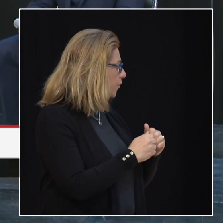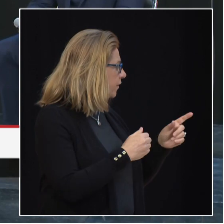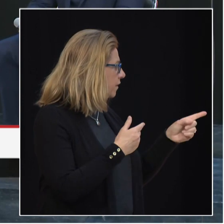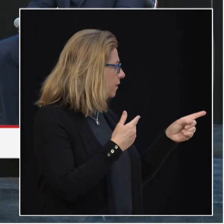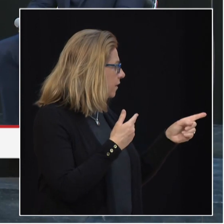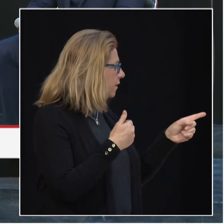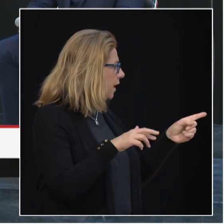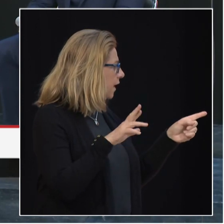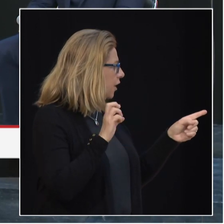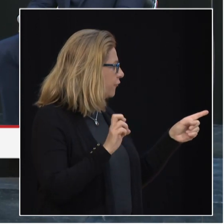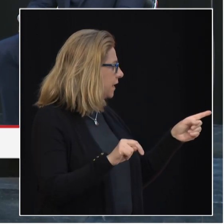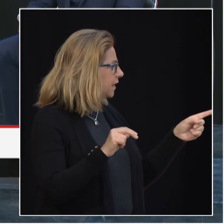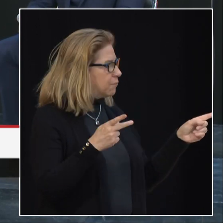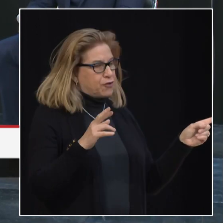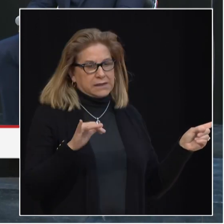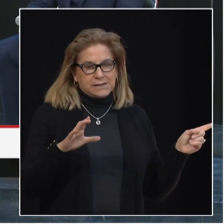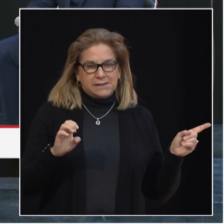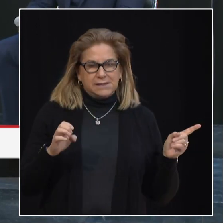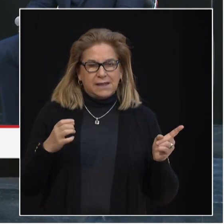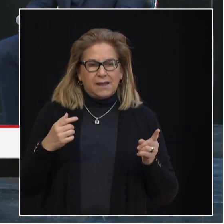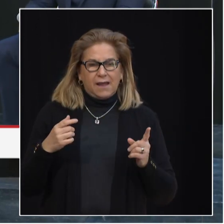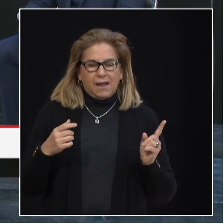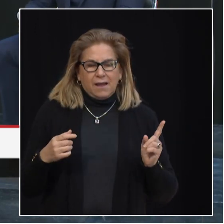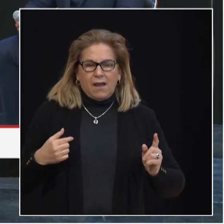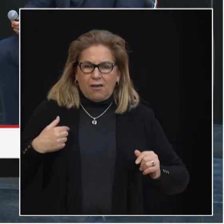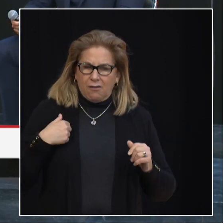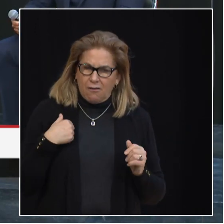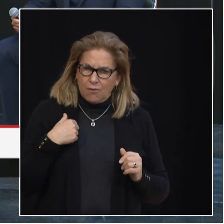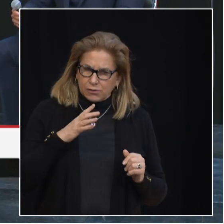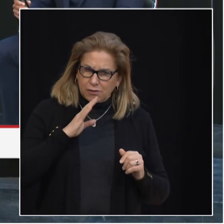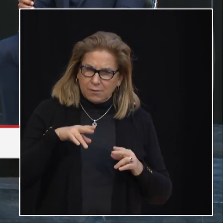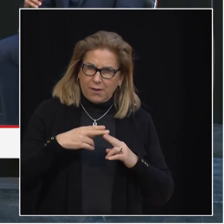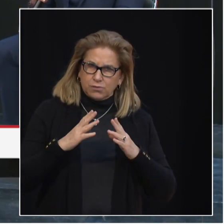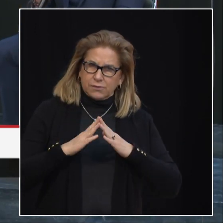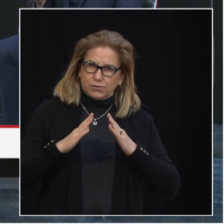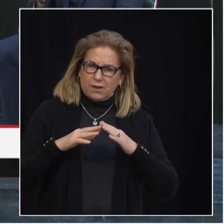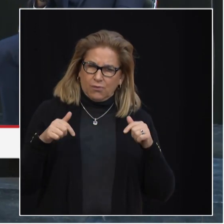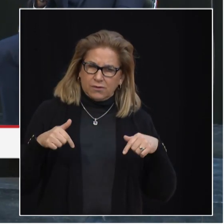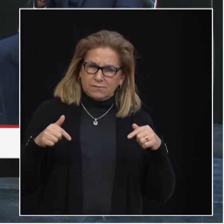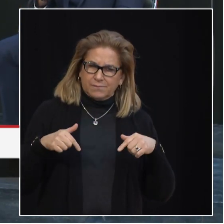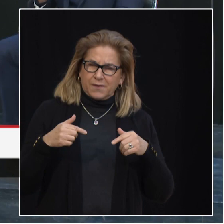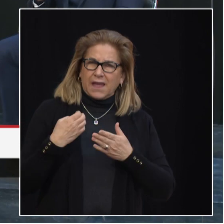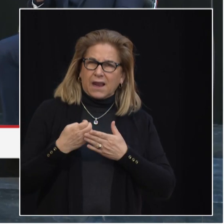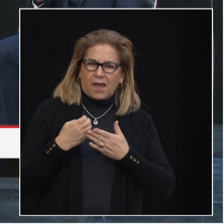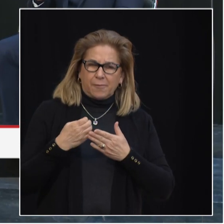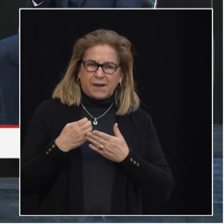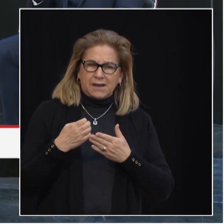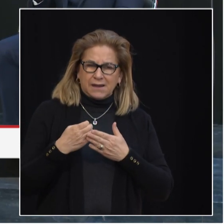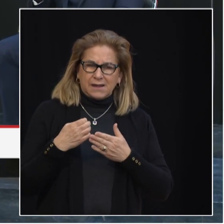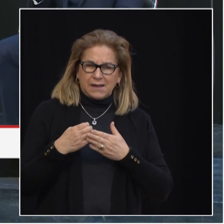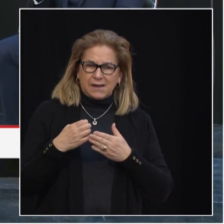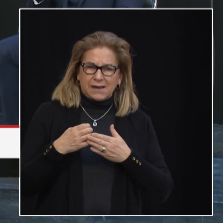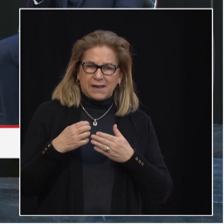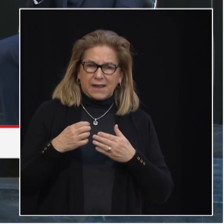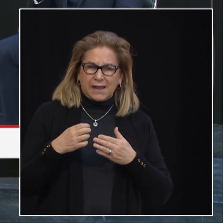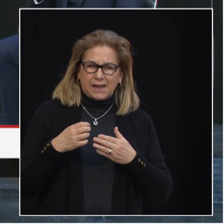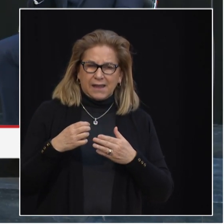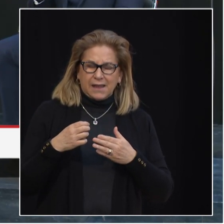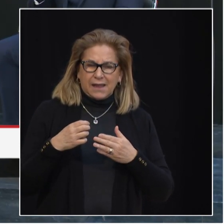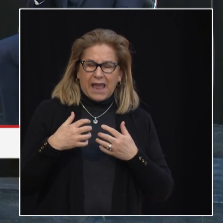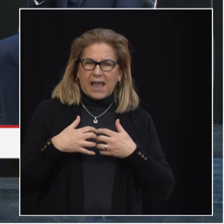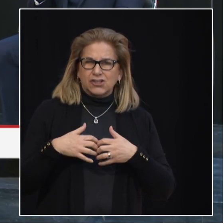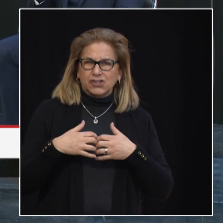you just help us understand what that really means? What is the impact of the downtown economic engine on our district's economy? Ben, that's such a